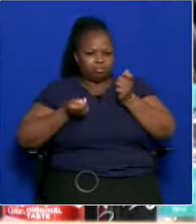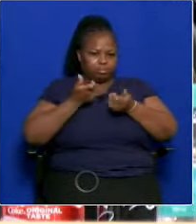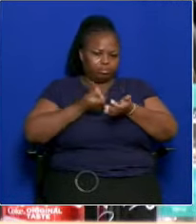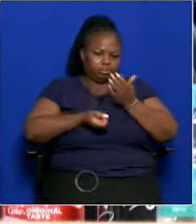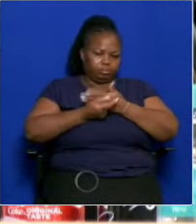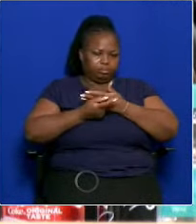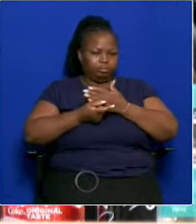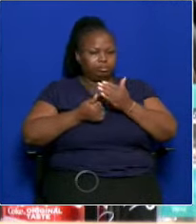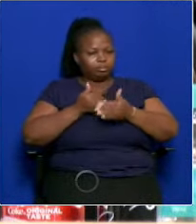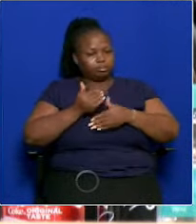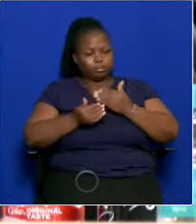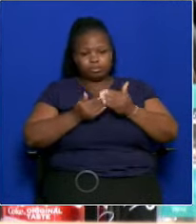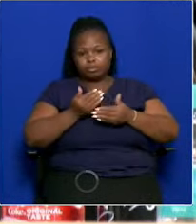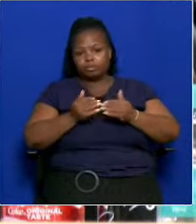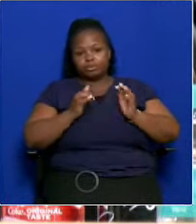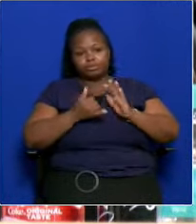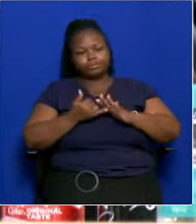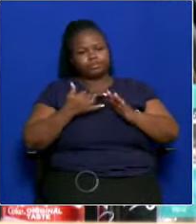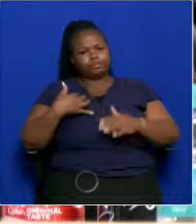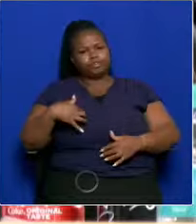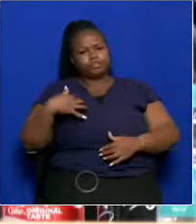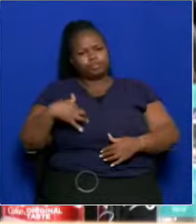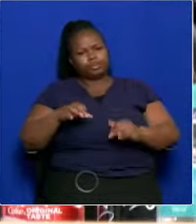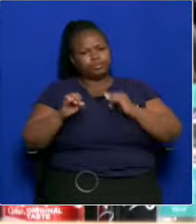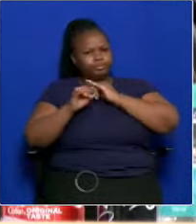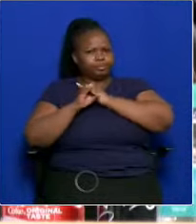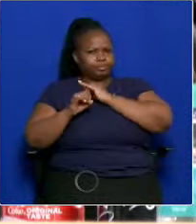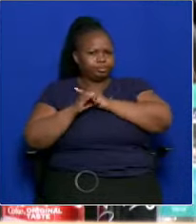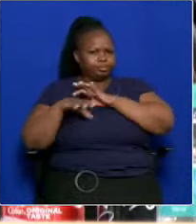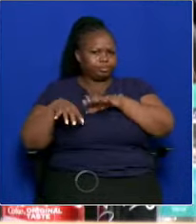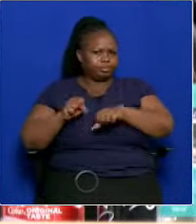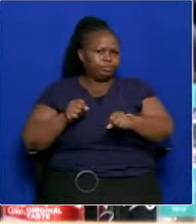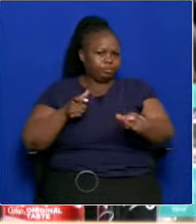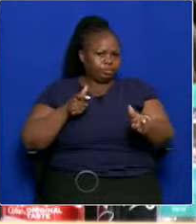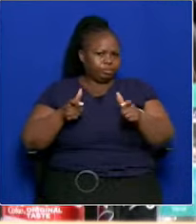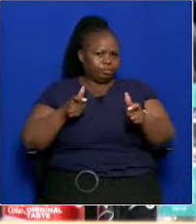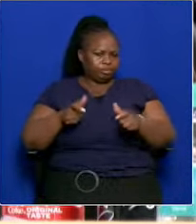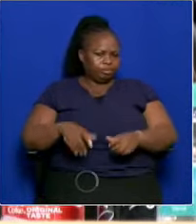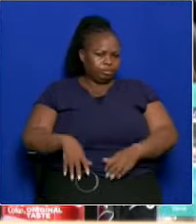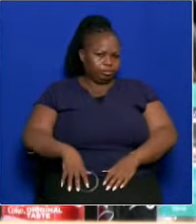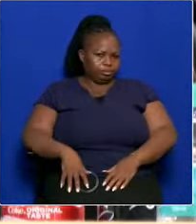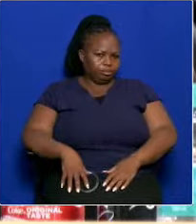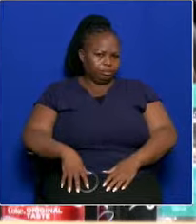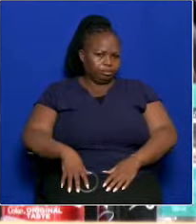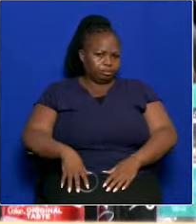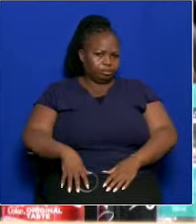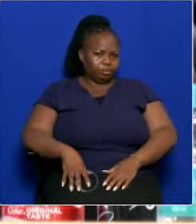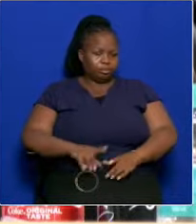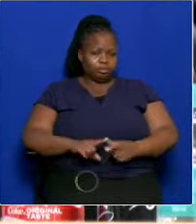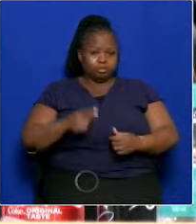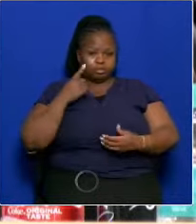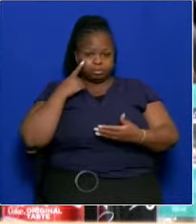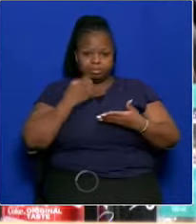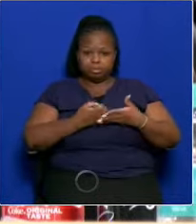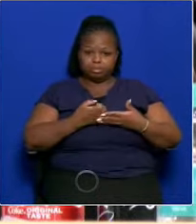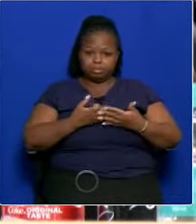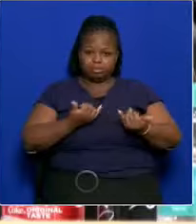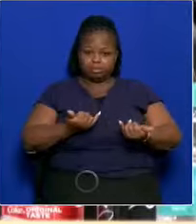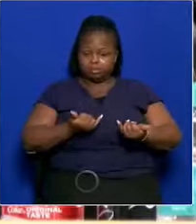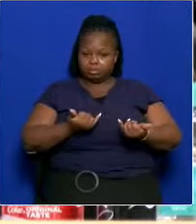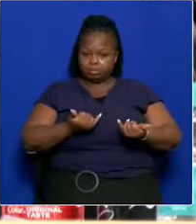than formal institutional capture. From your testimony today, General, what is apparent